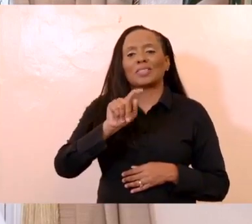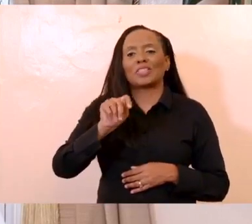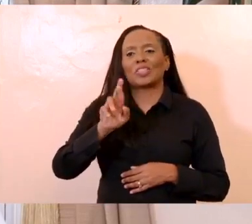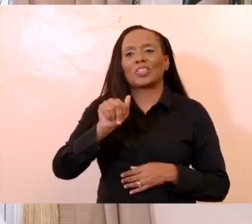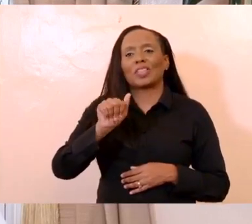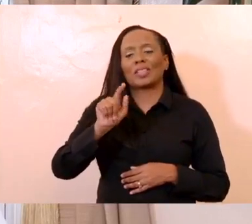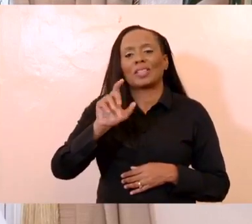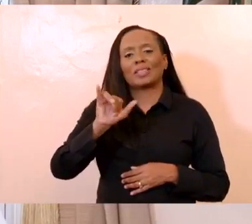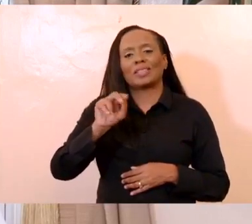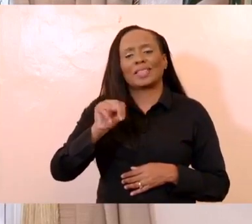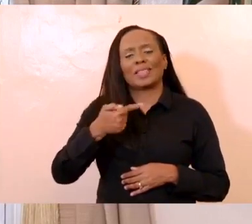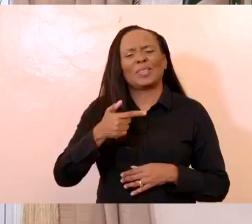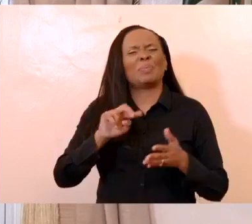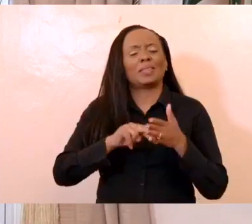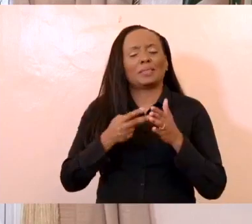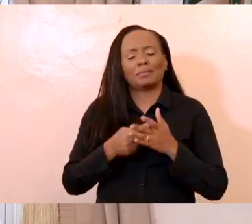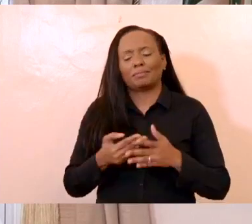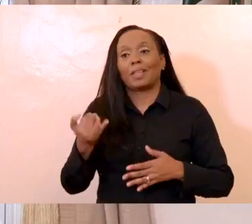of anything,